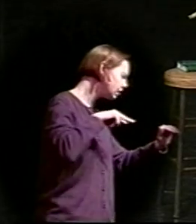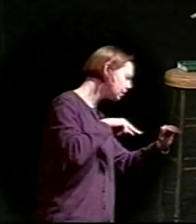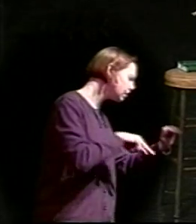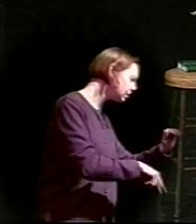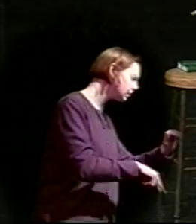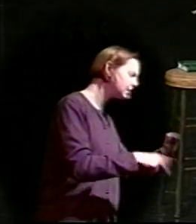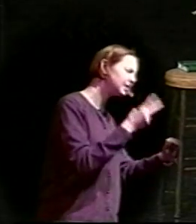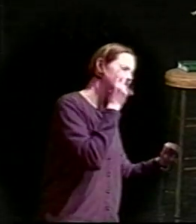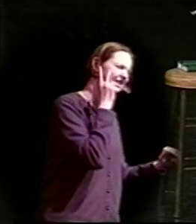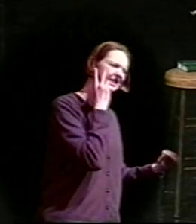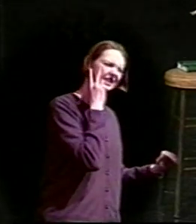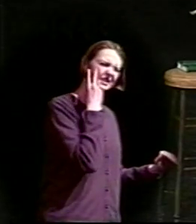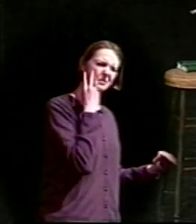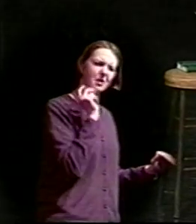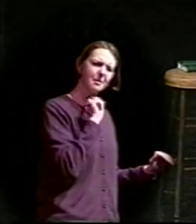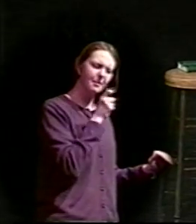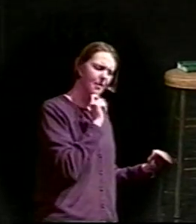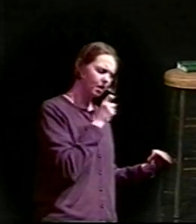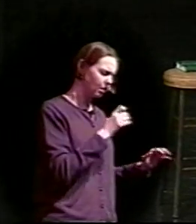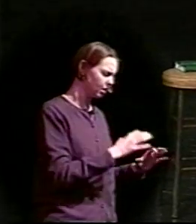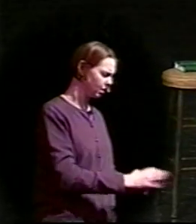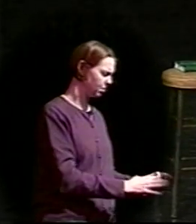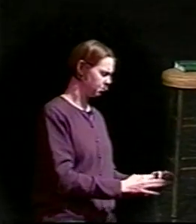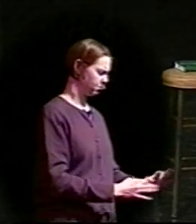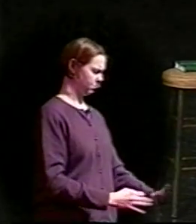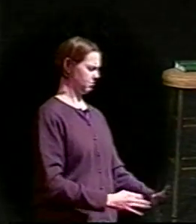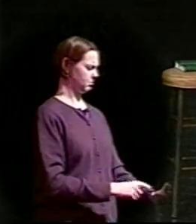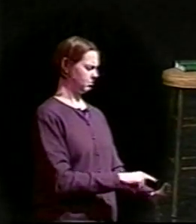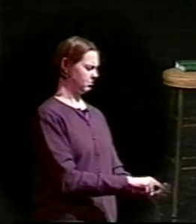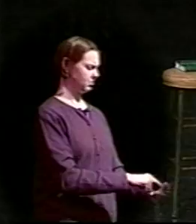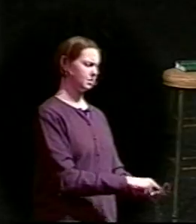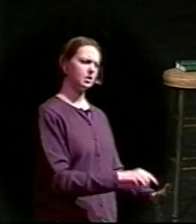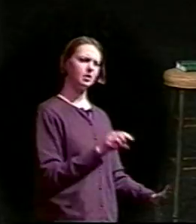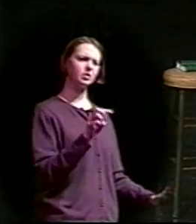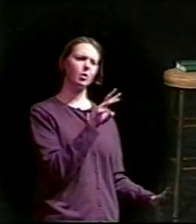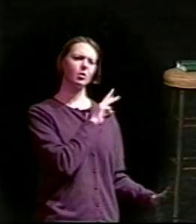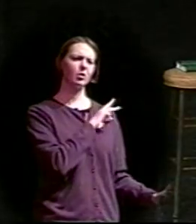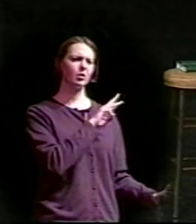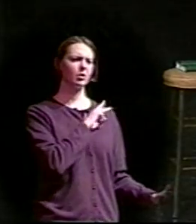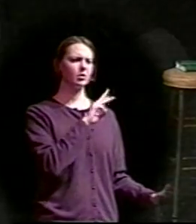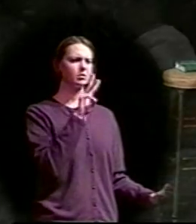was a tarnished piece of metal with the name Winans on it.